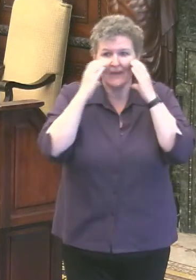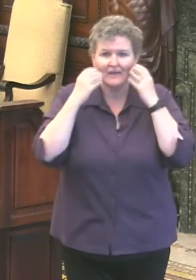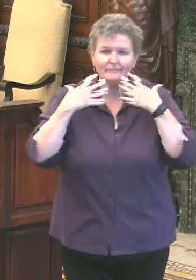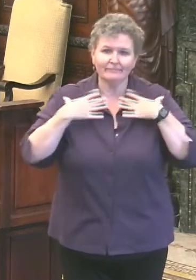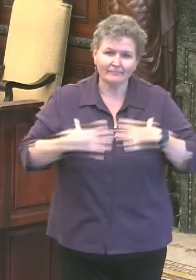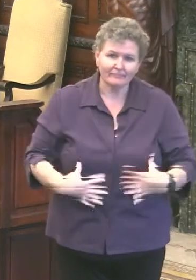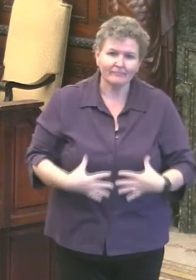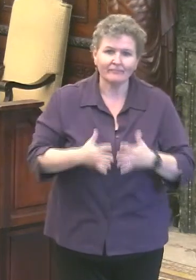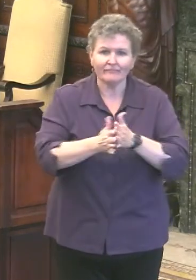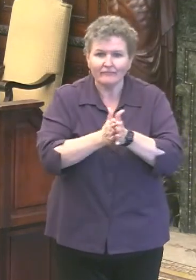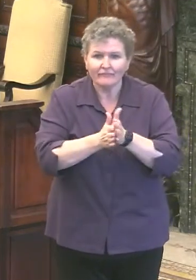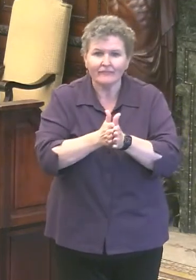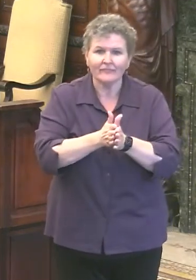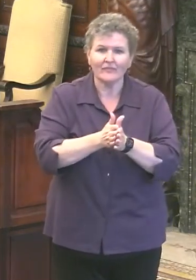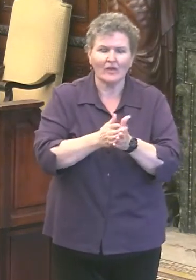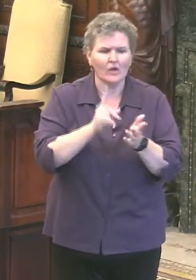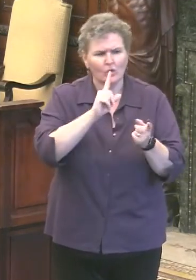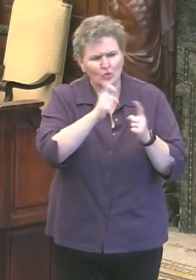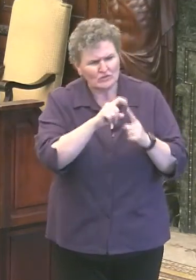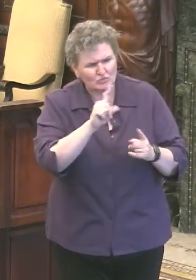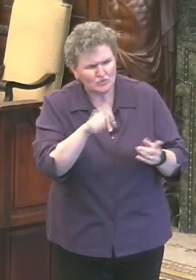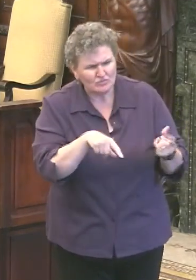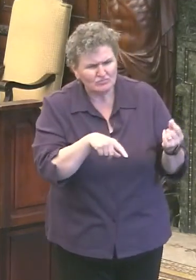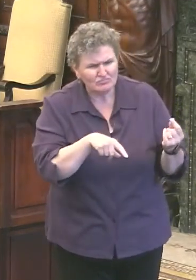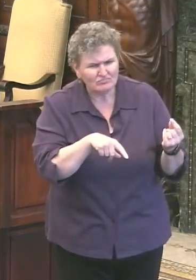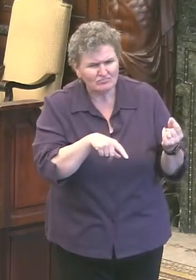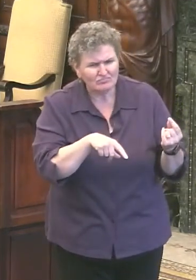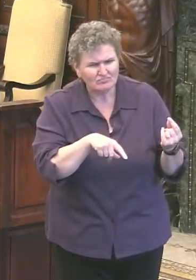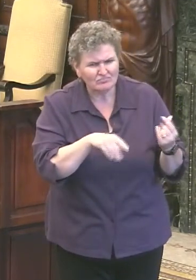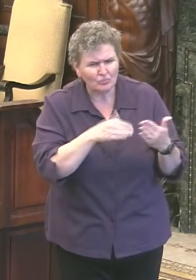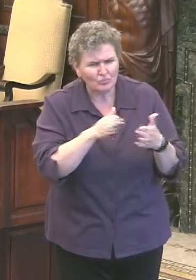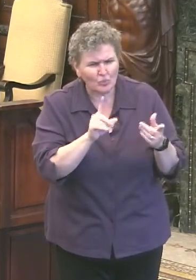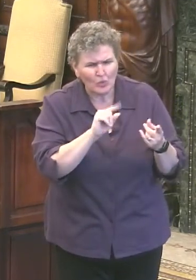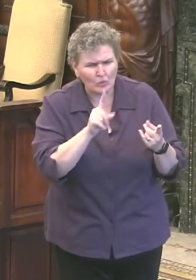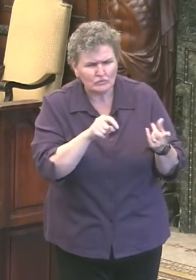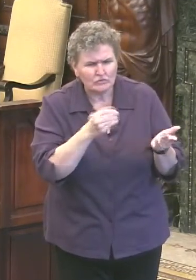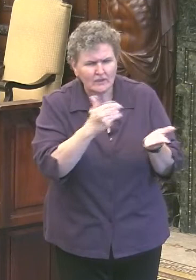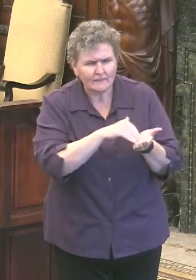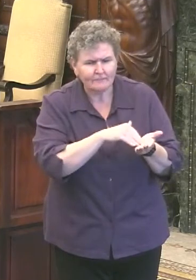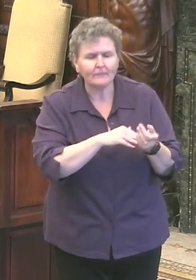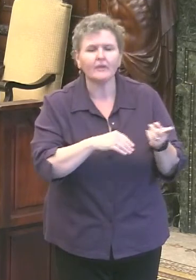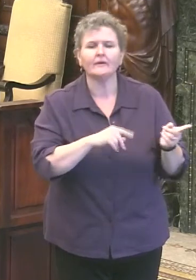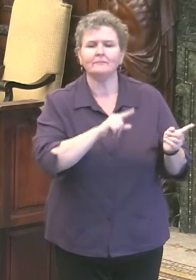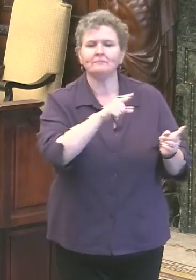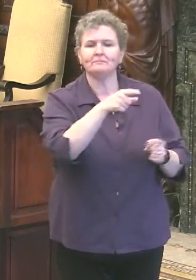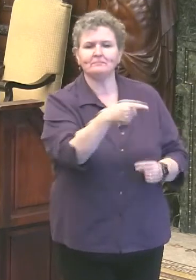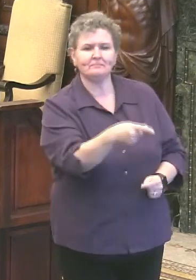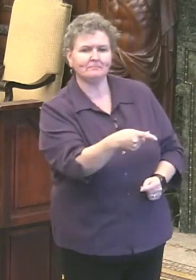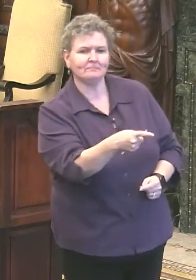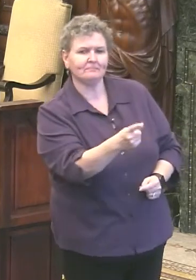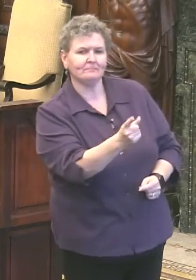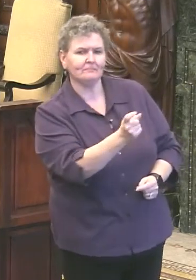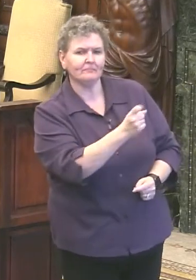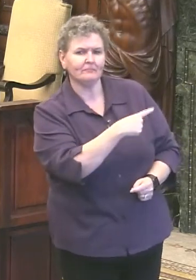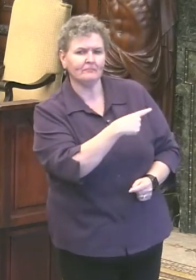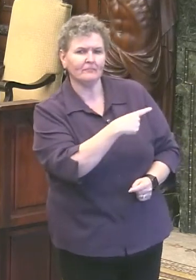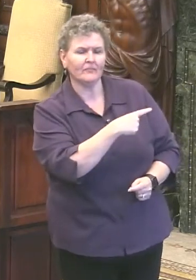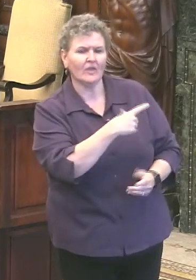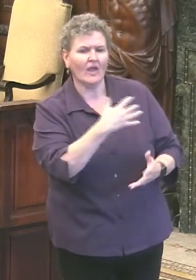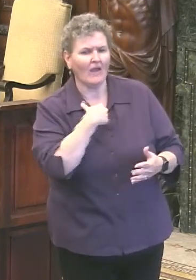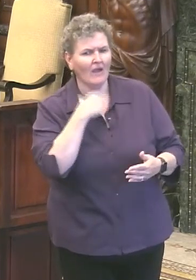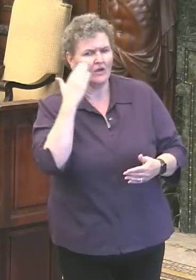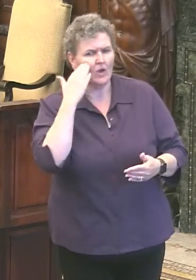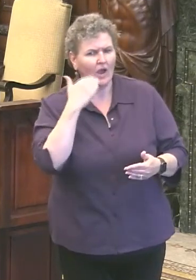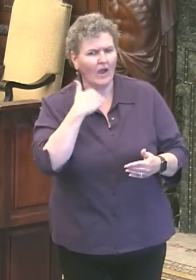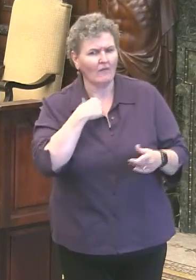specific question or just kind of general efforts? Have any of the, there was a large order that the city was waiting on coming from overseas. Has